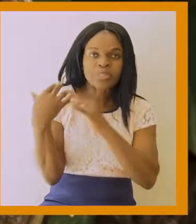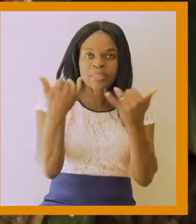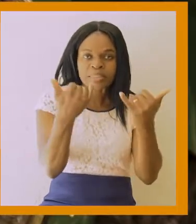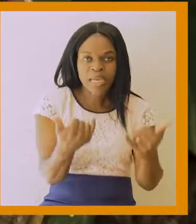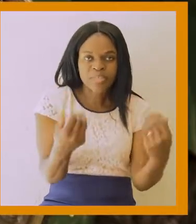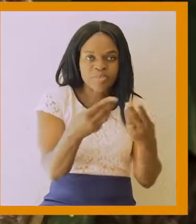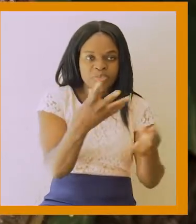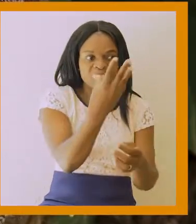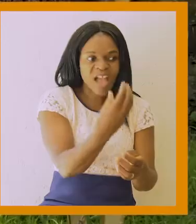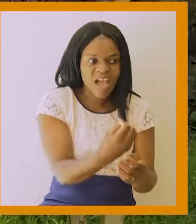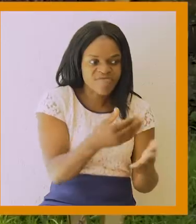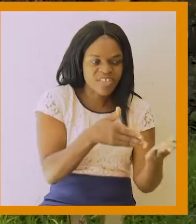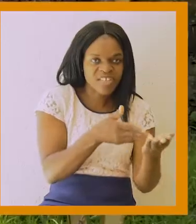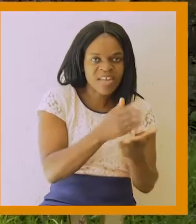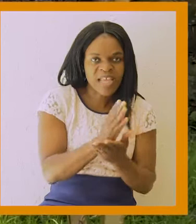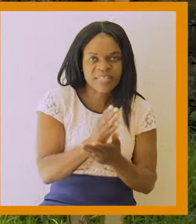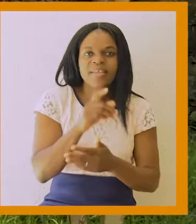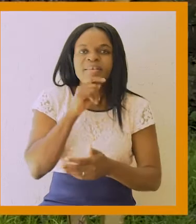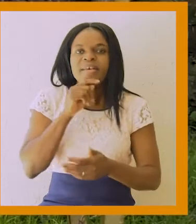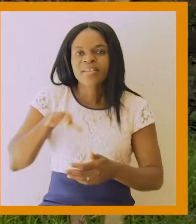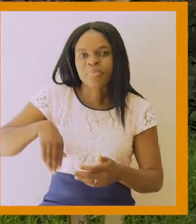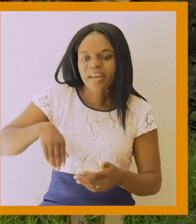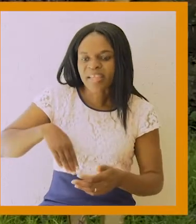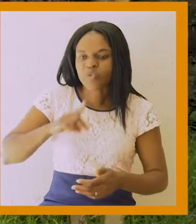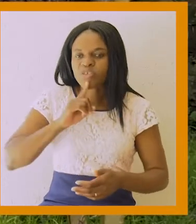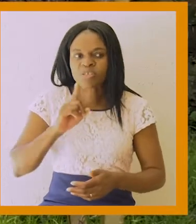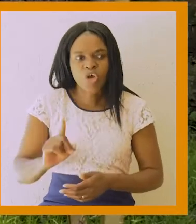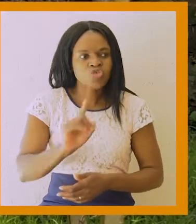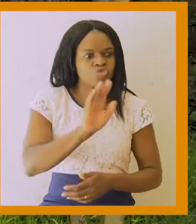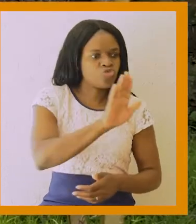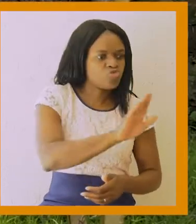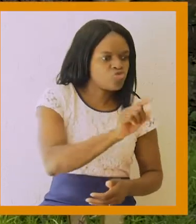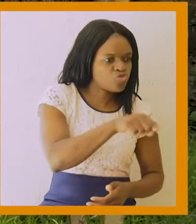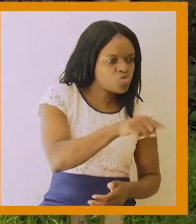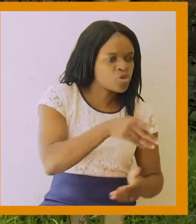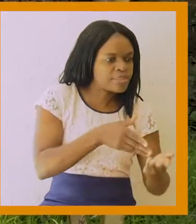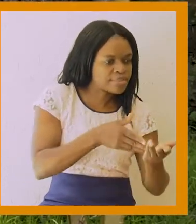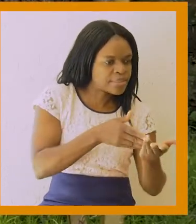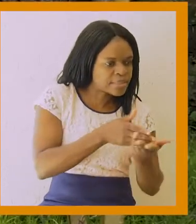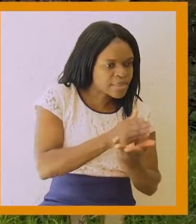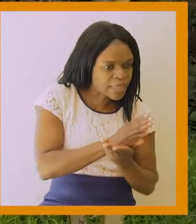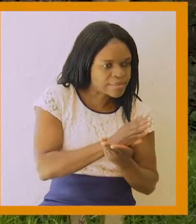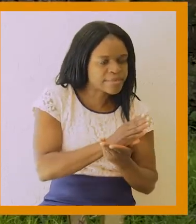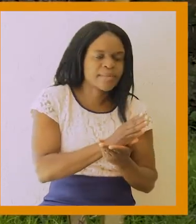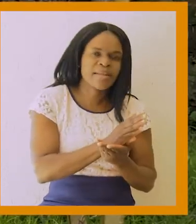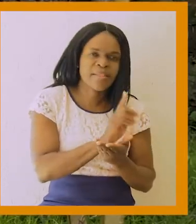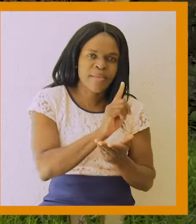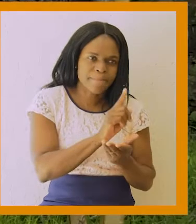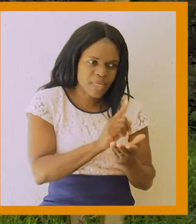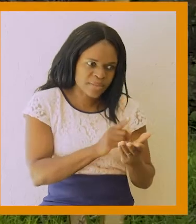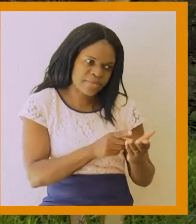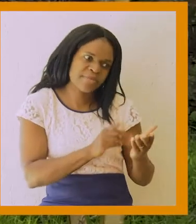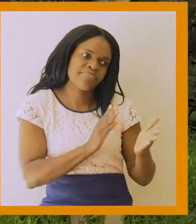know, where young people have got their own rights, and us as parents, we say, your rights have gotten a